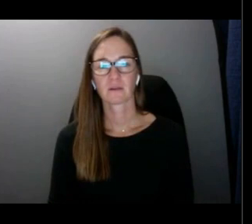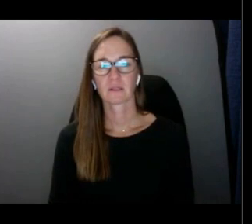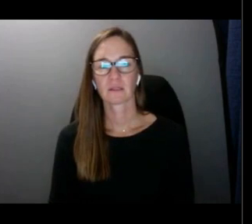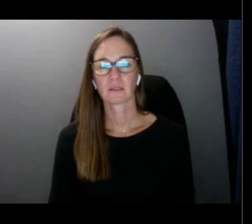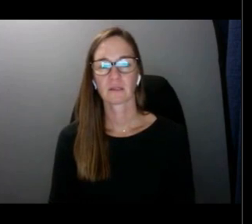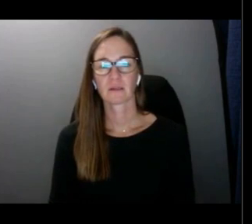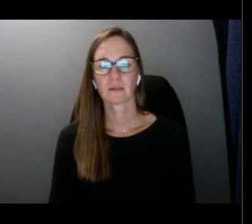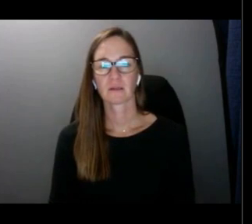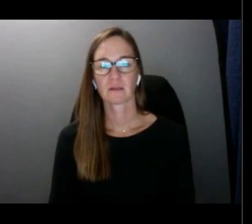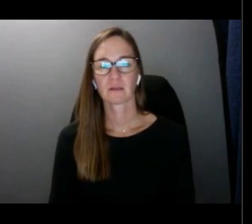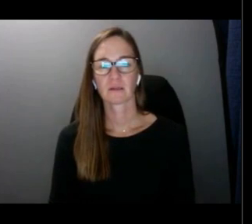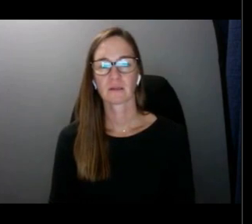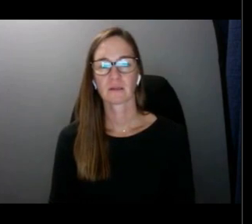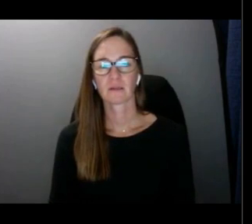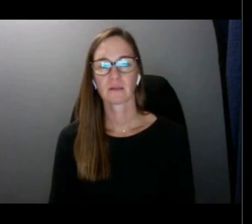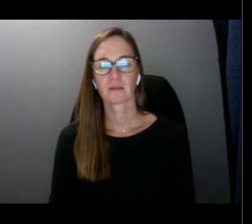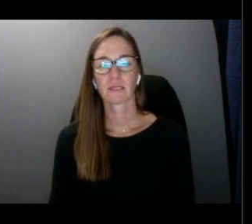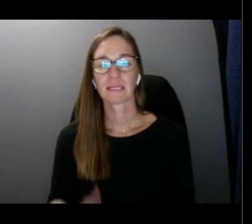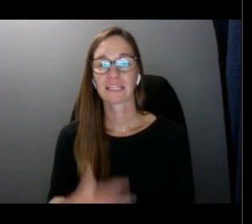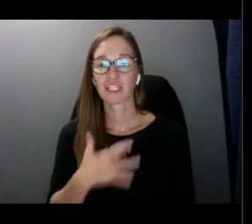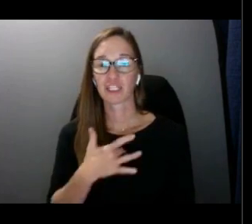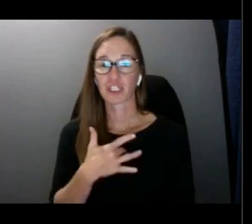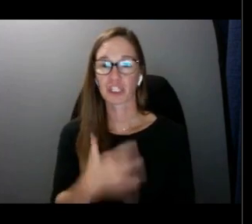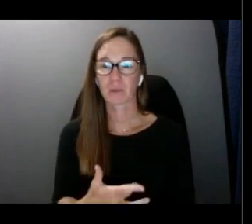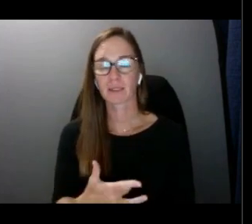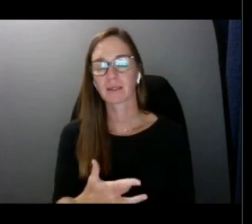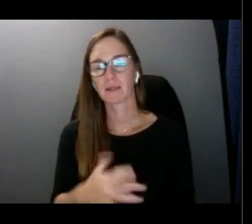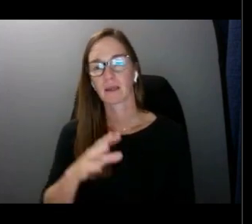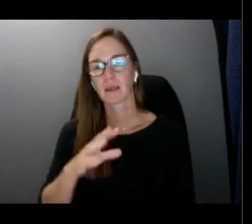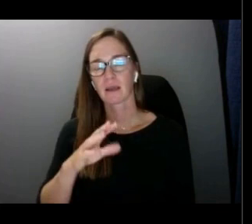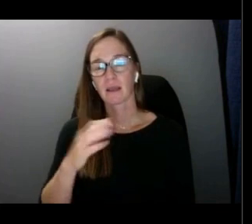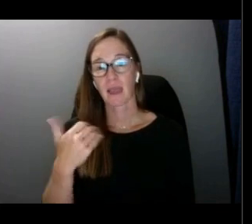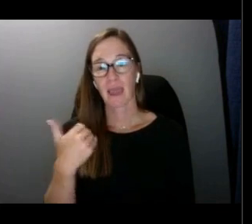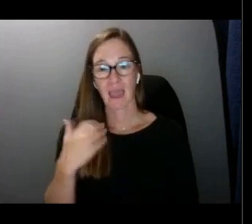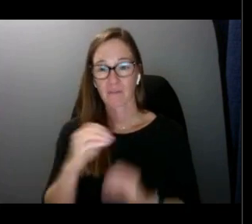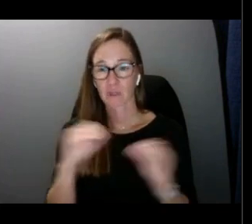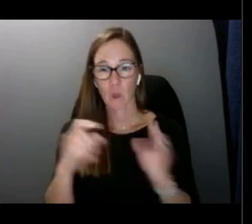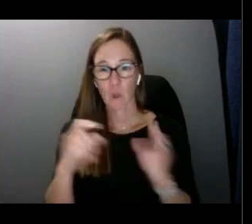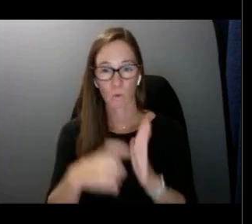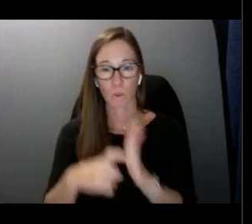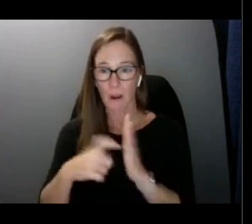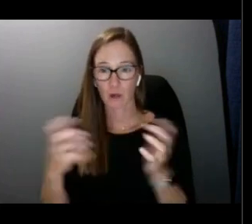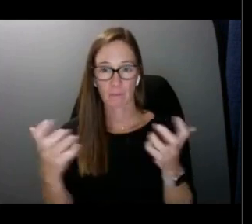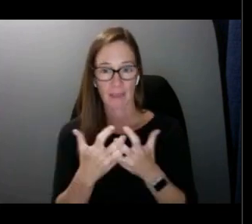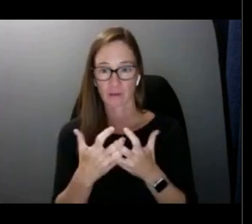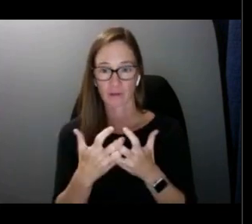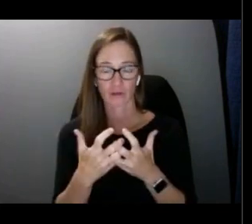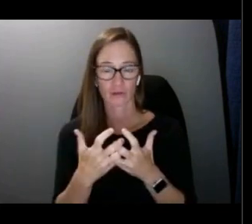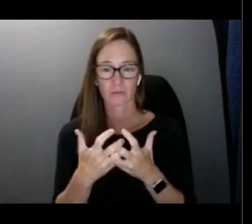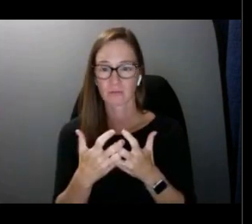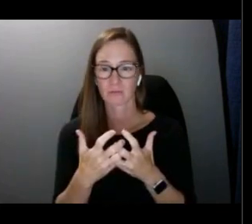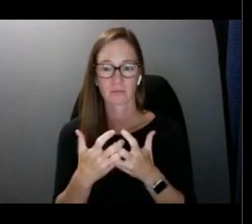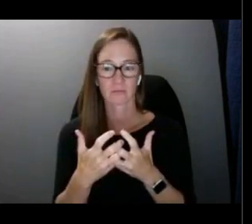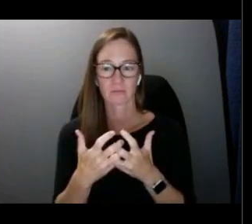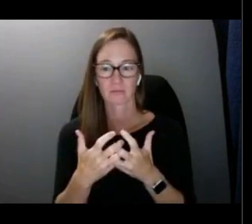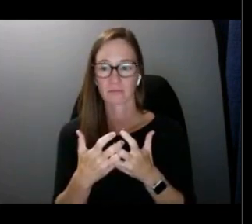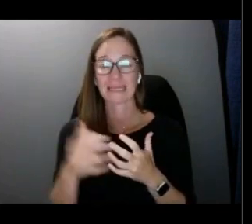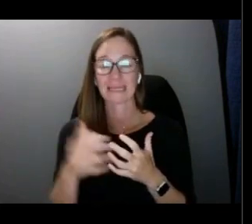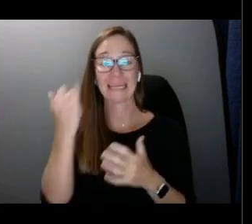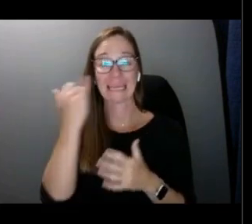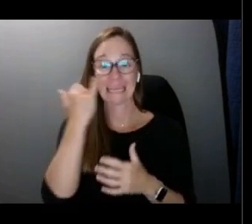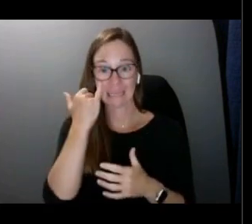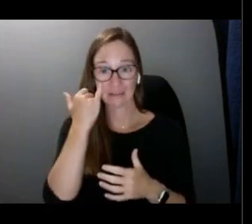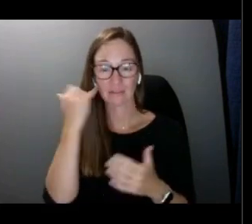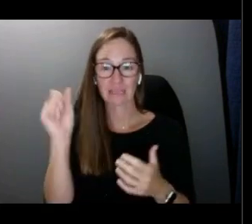Generally, match, well, so there is no required match. If there